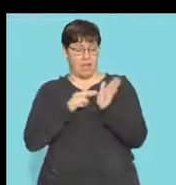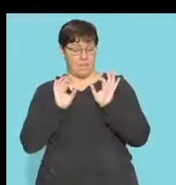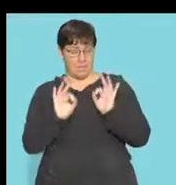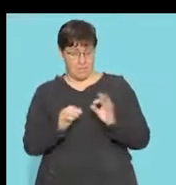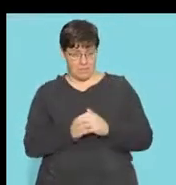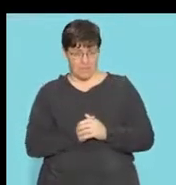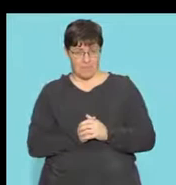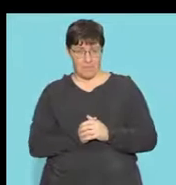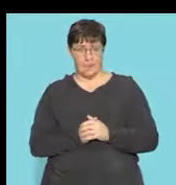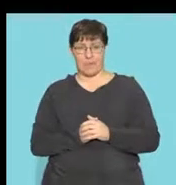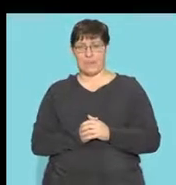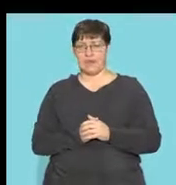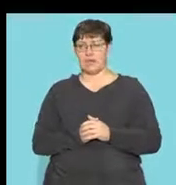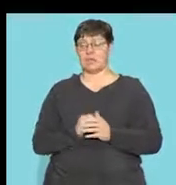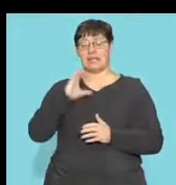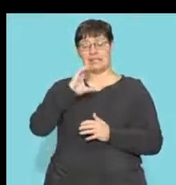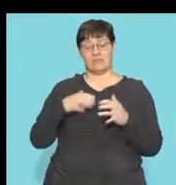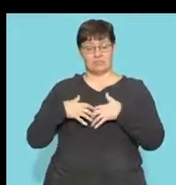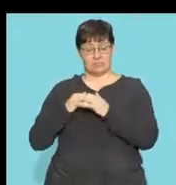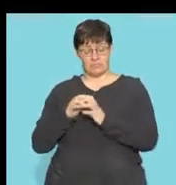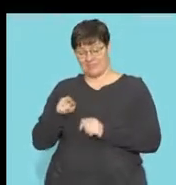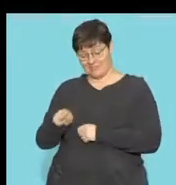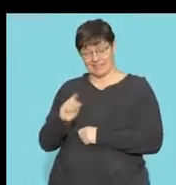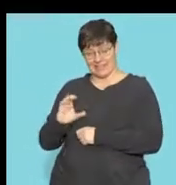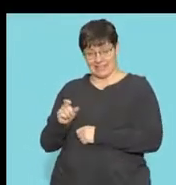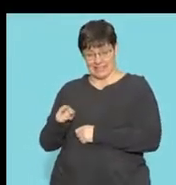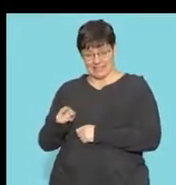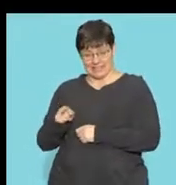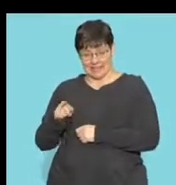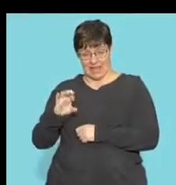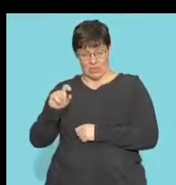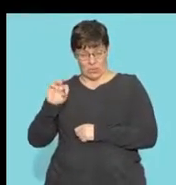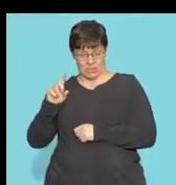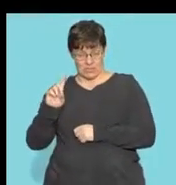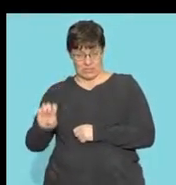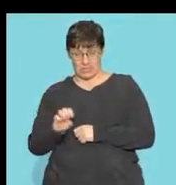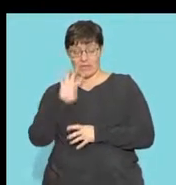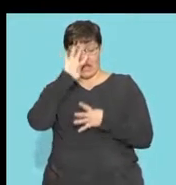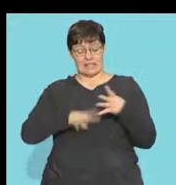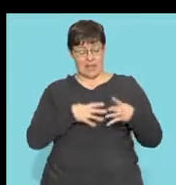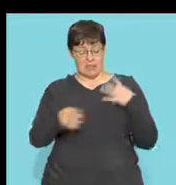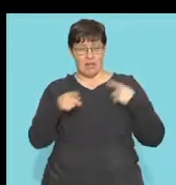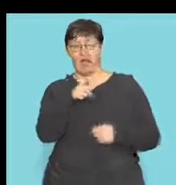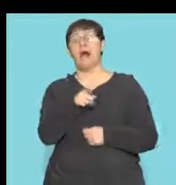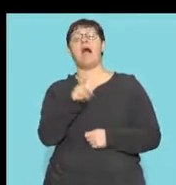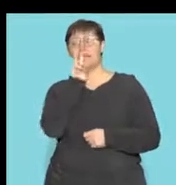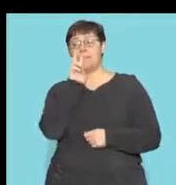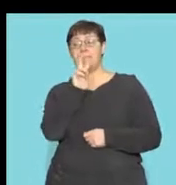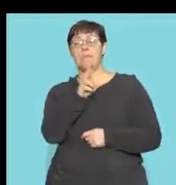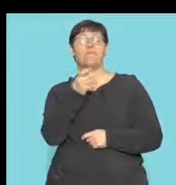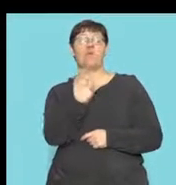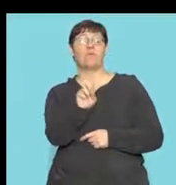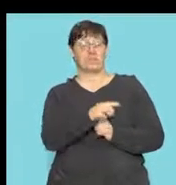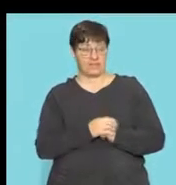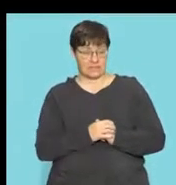annotate that correctly, and we're going to say the copper was formed at the cathode. So in our table, we're going